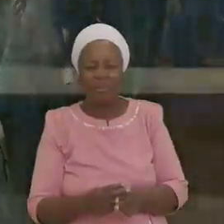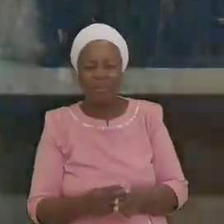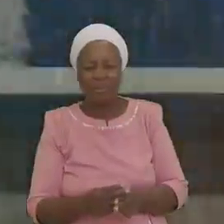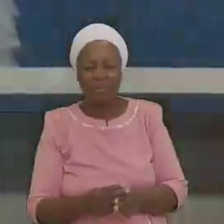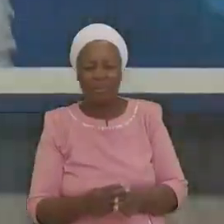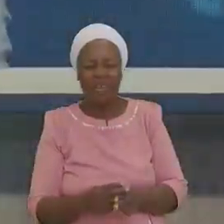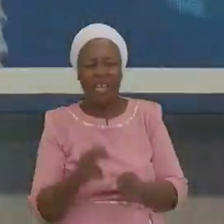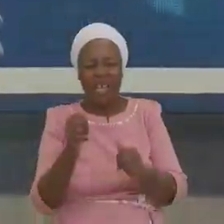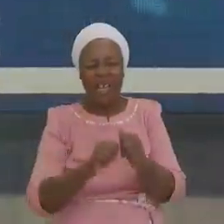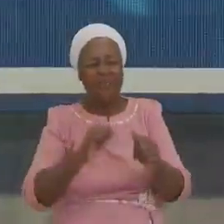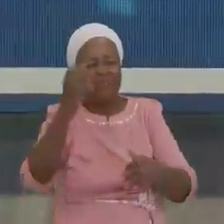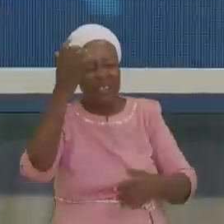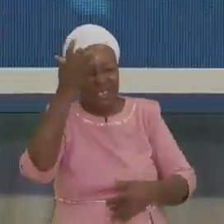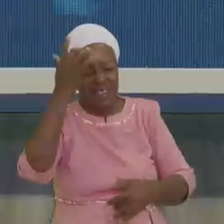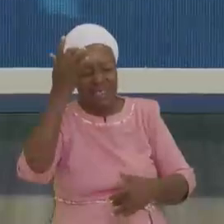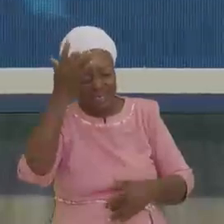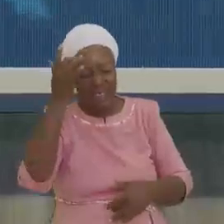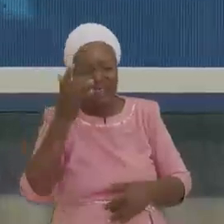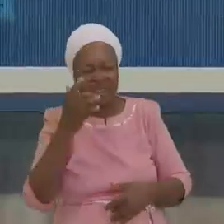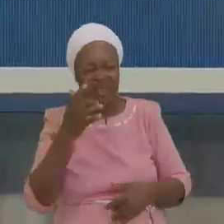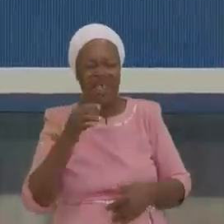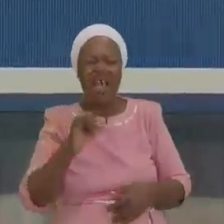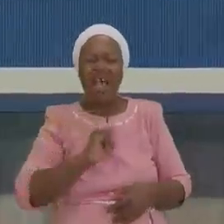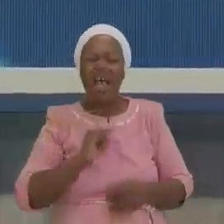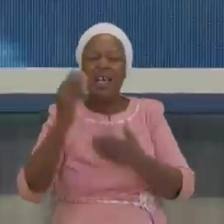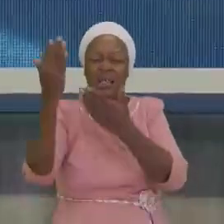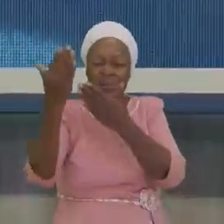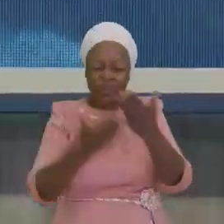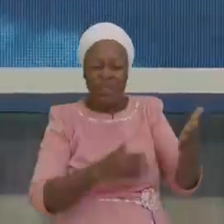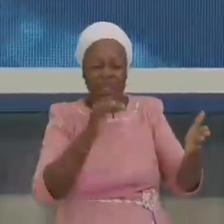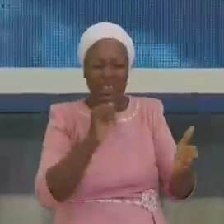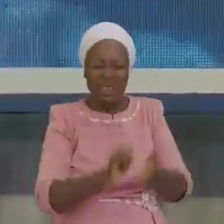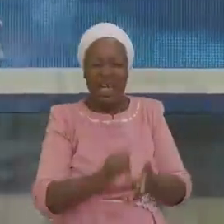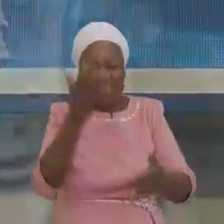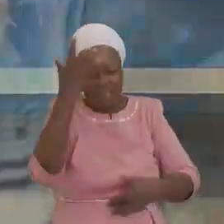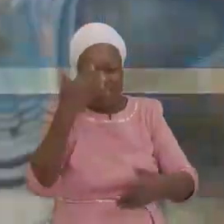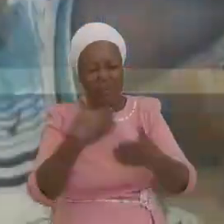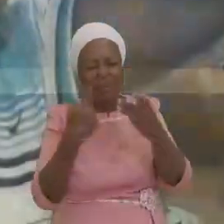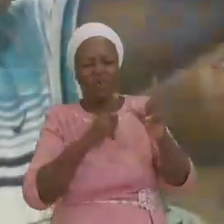Every sickness, I bring that sickness before the Lord.